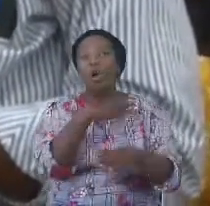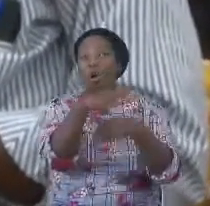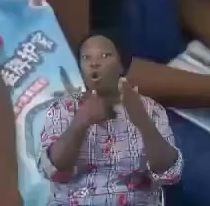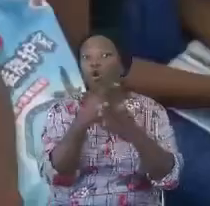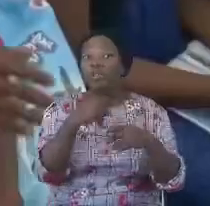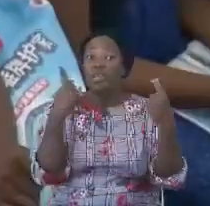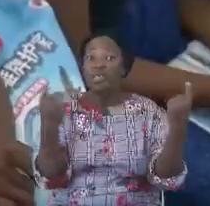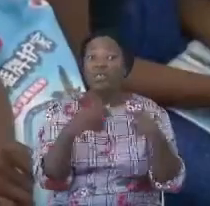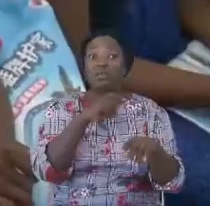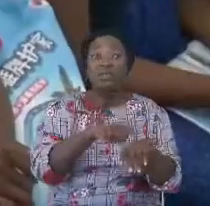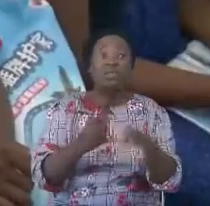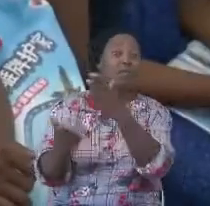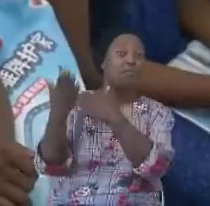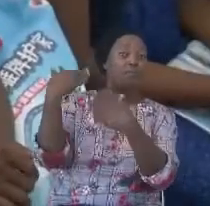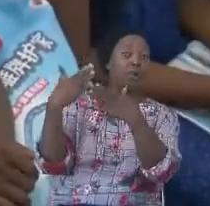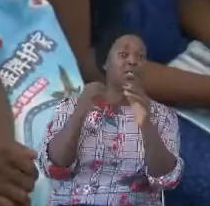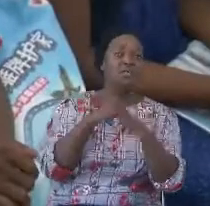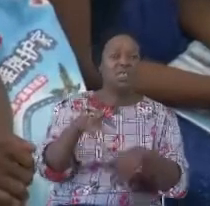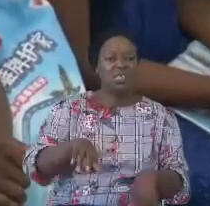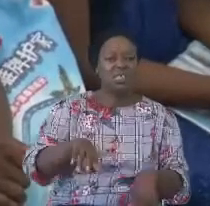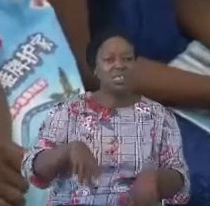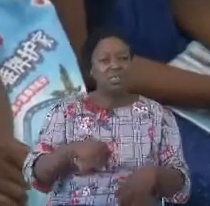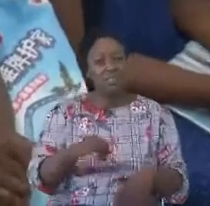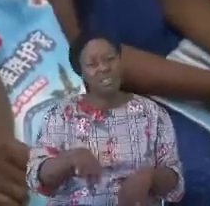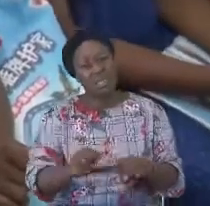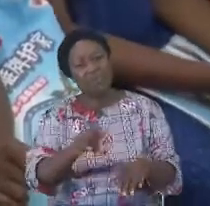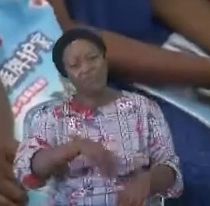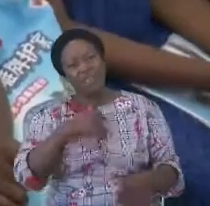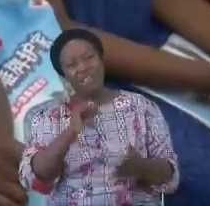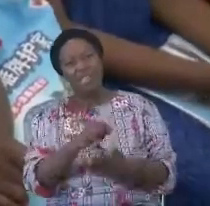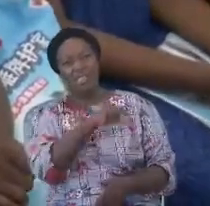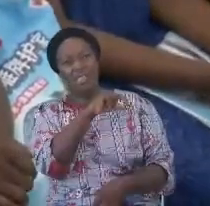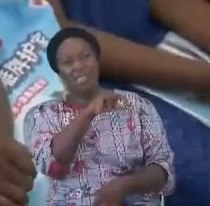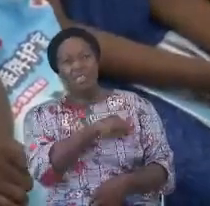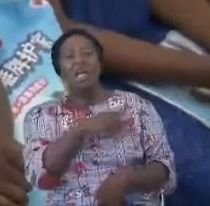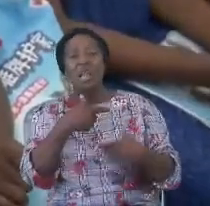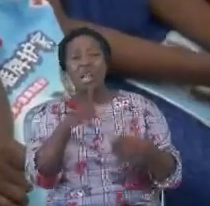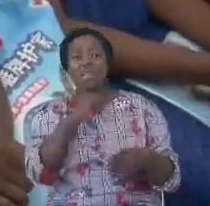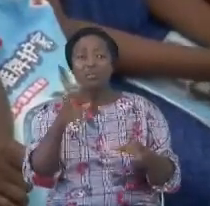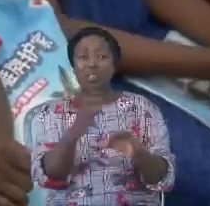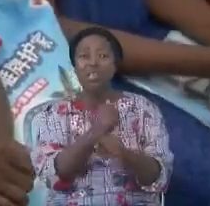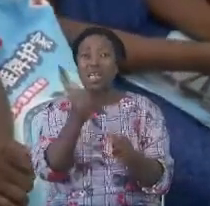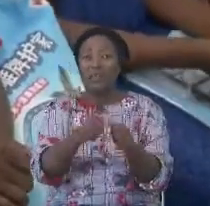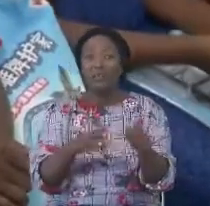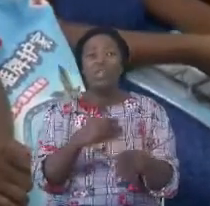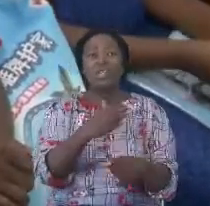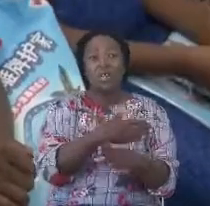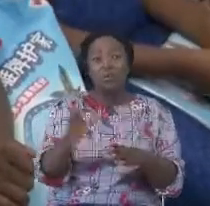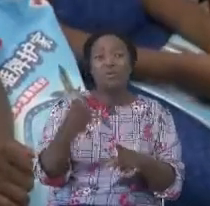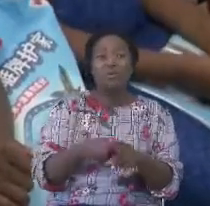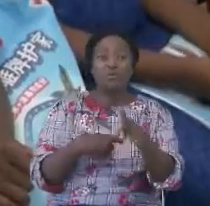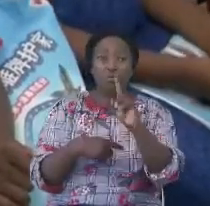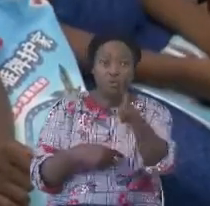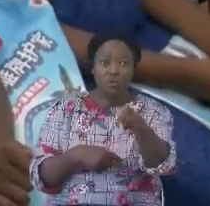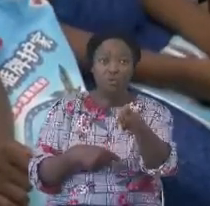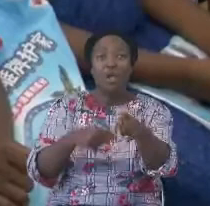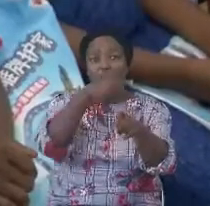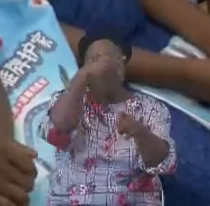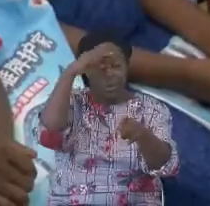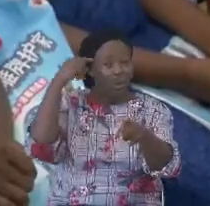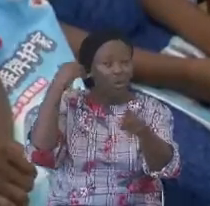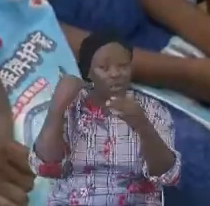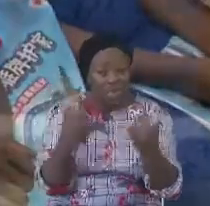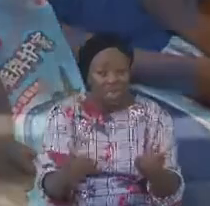Heaven is ready for you. All the sins of the past If you're still feeling the guilt, let him